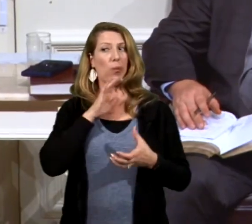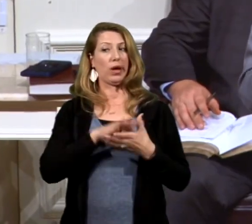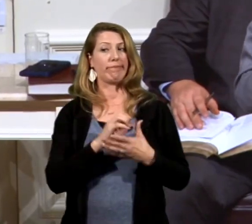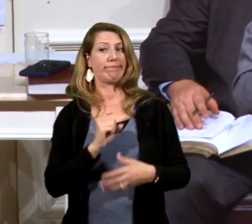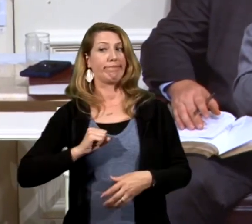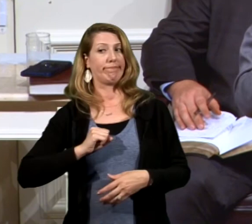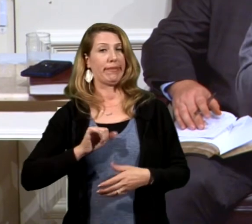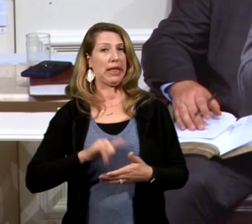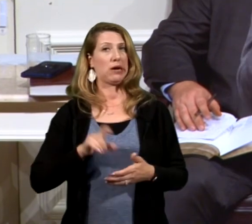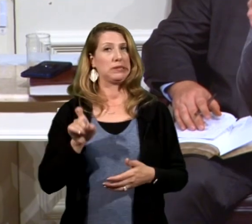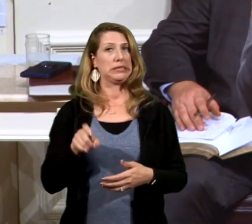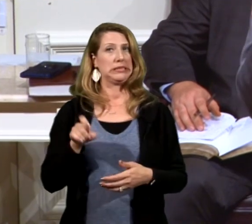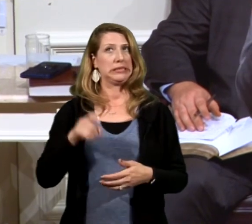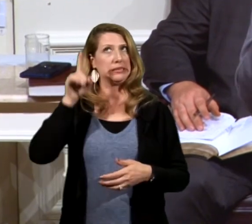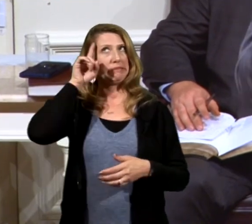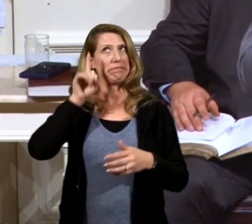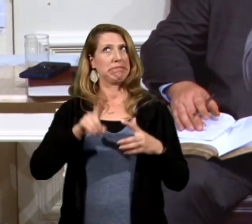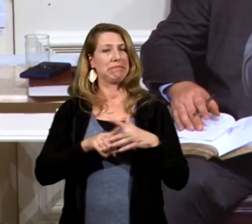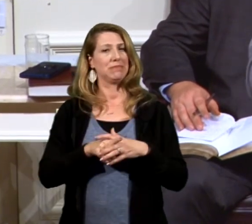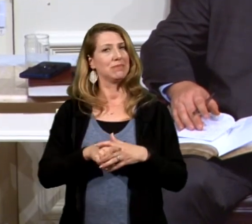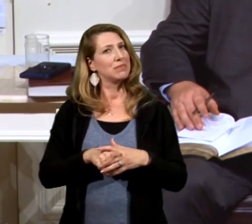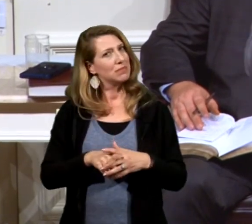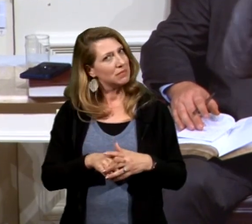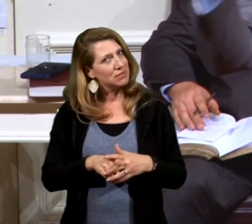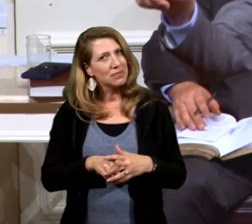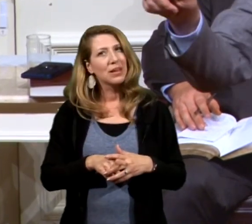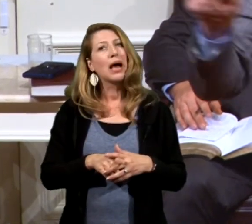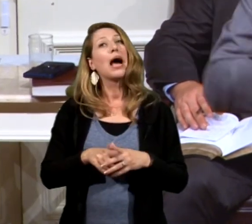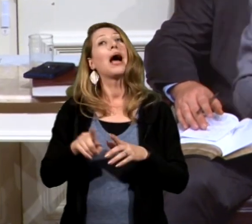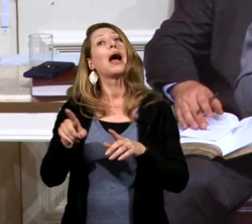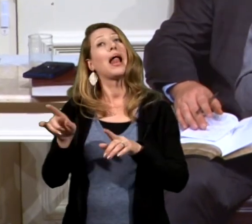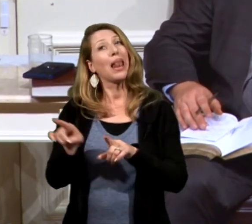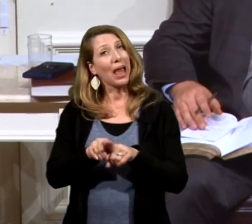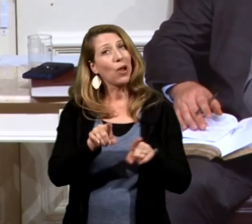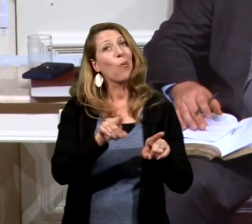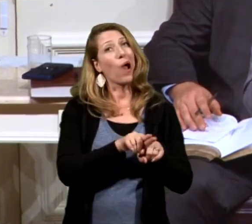needs. The verse that comes to you and I in verse 7 is likewise.